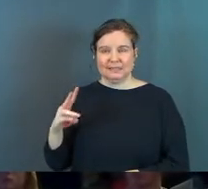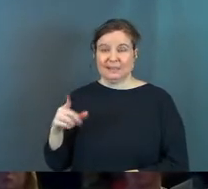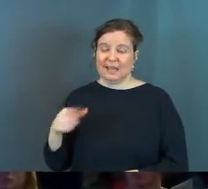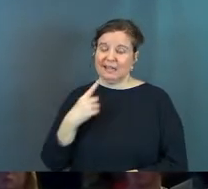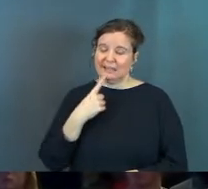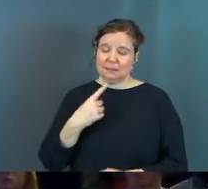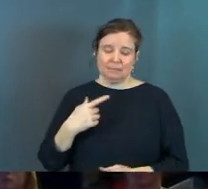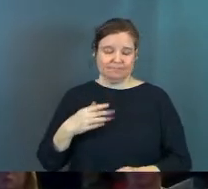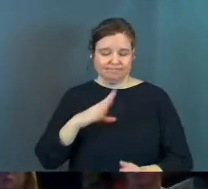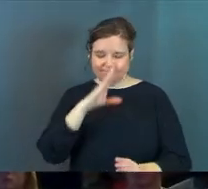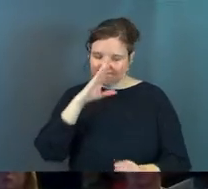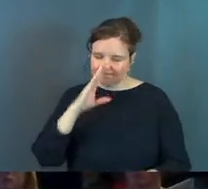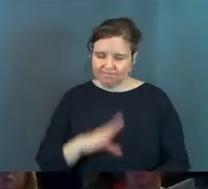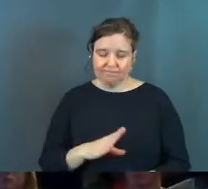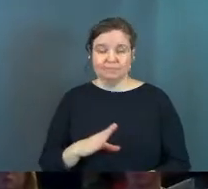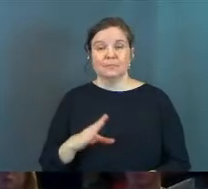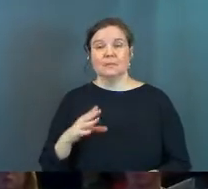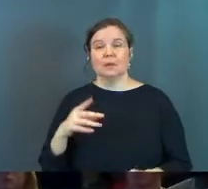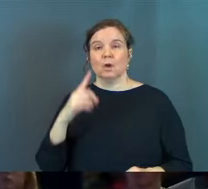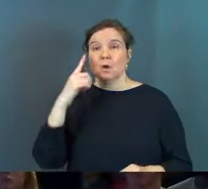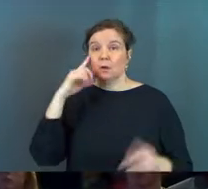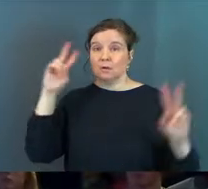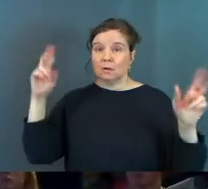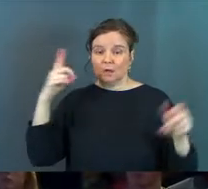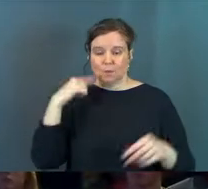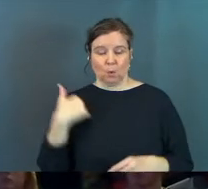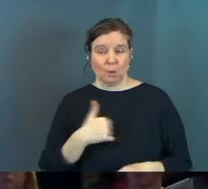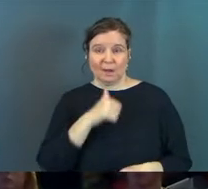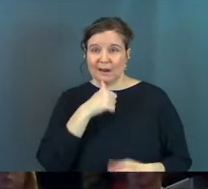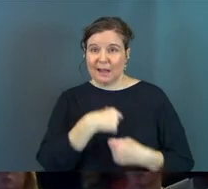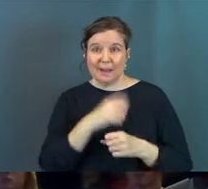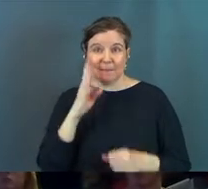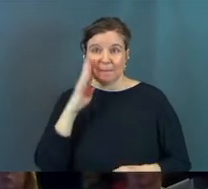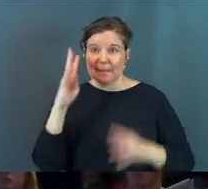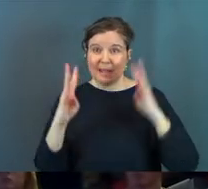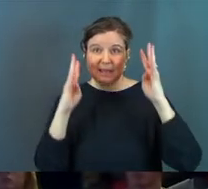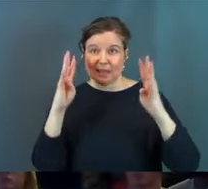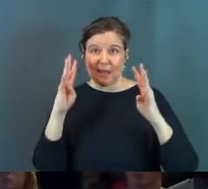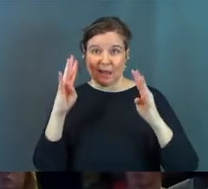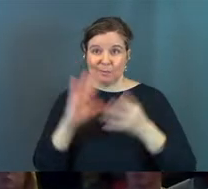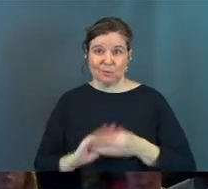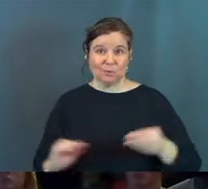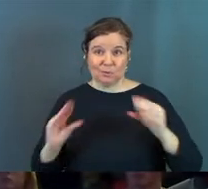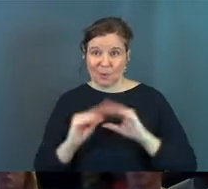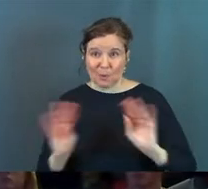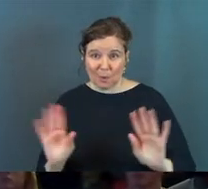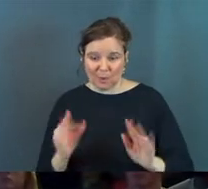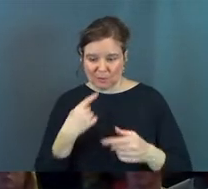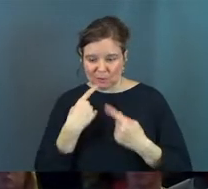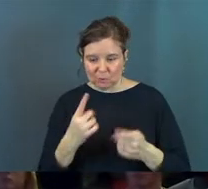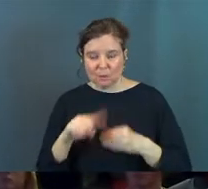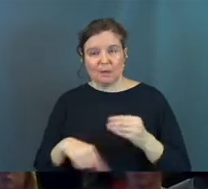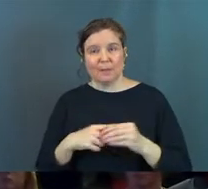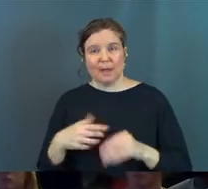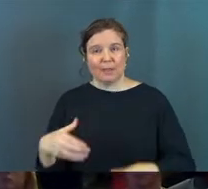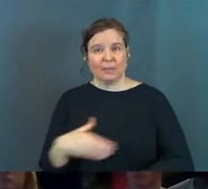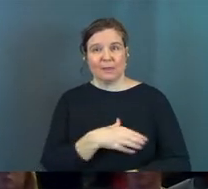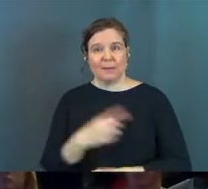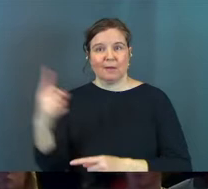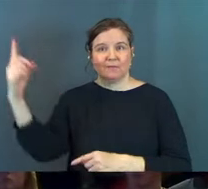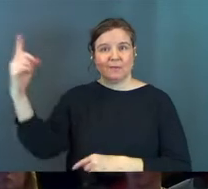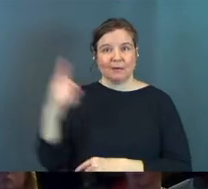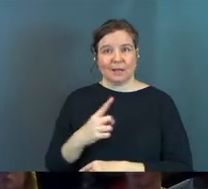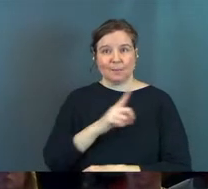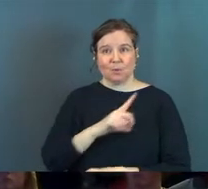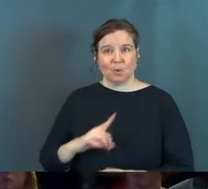comes out swinging. This is the Apostle Peter. He says, "For we are not making up clever stories when we told you about the powerful coming